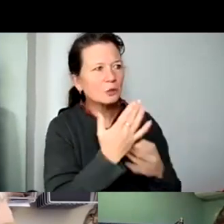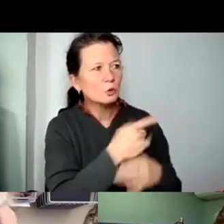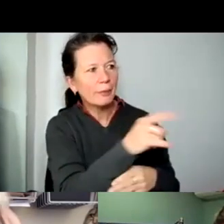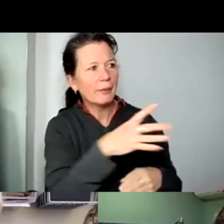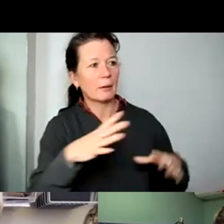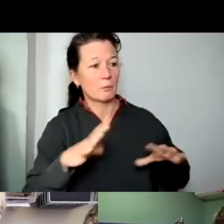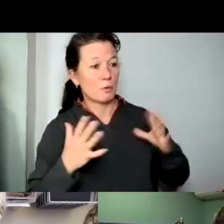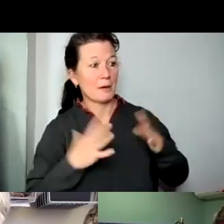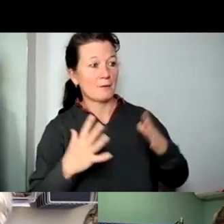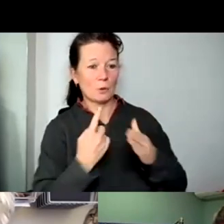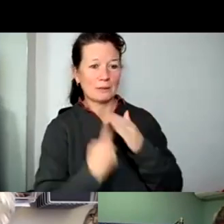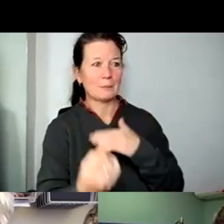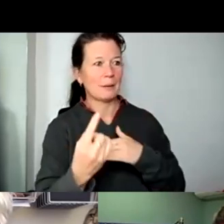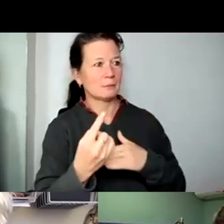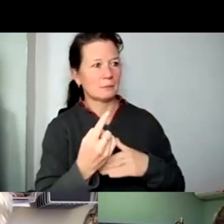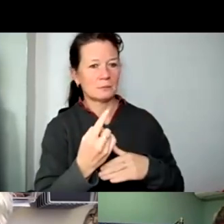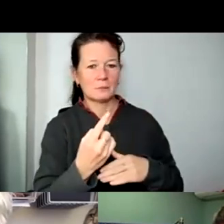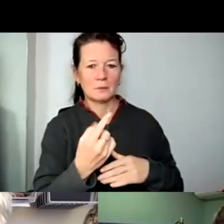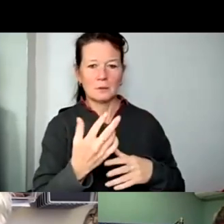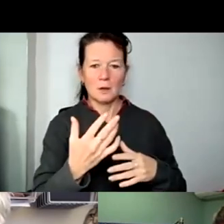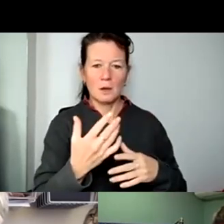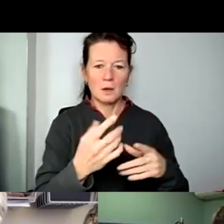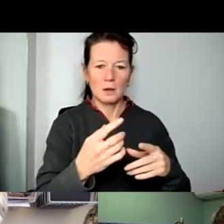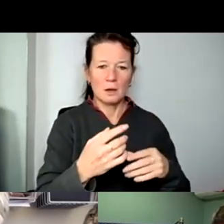which is happening at the start of February.